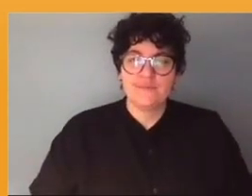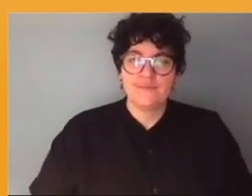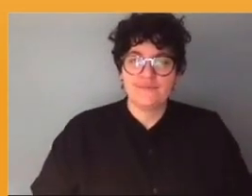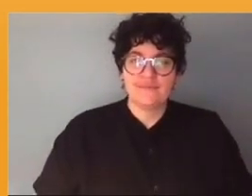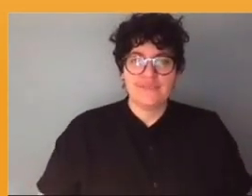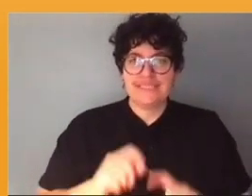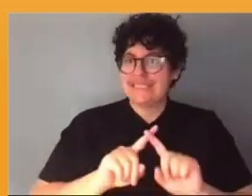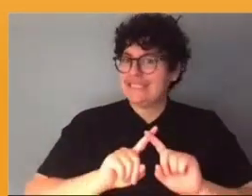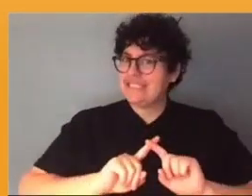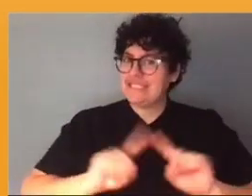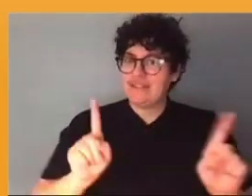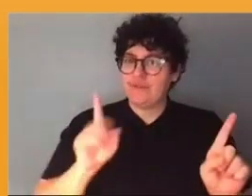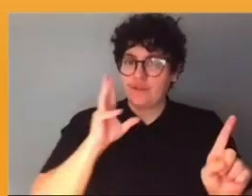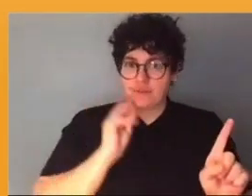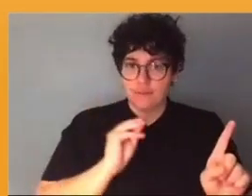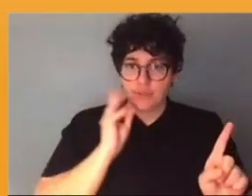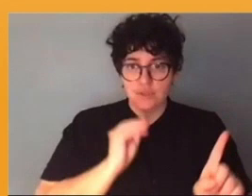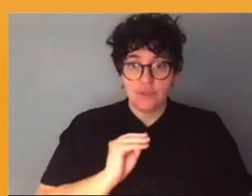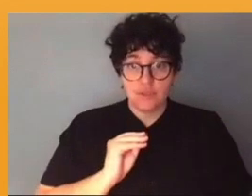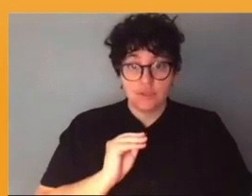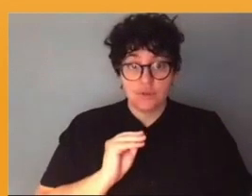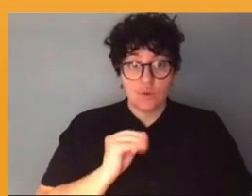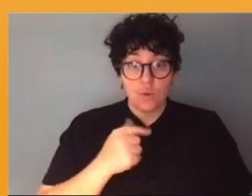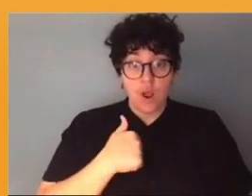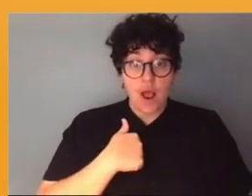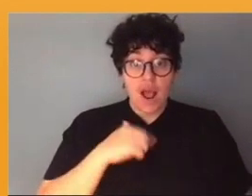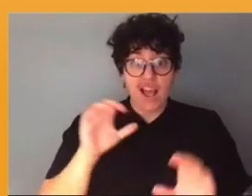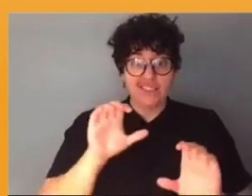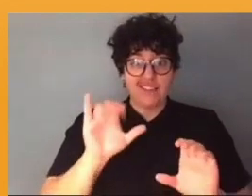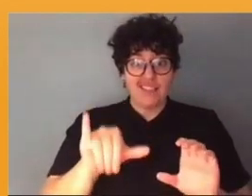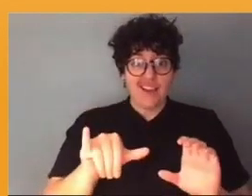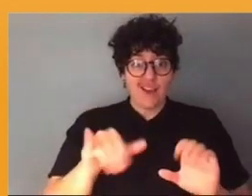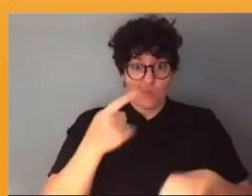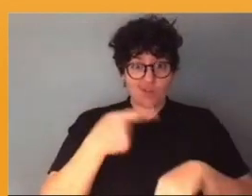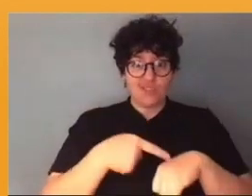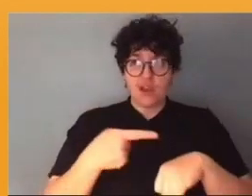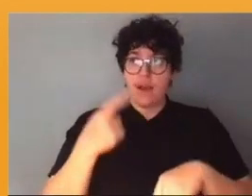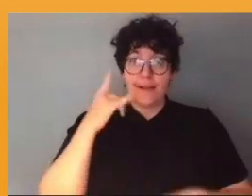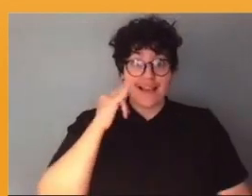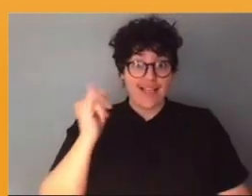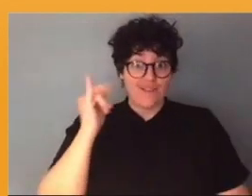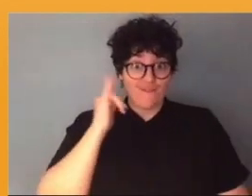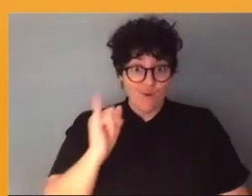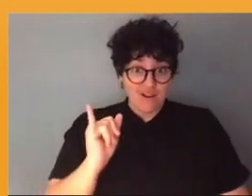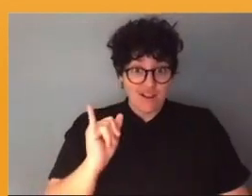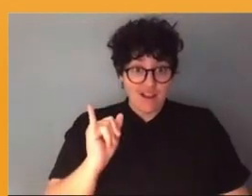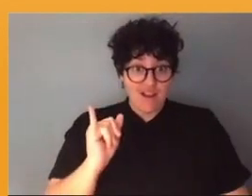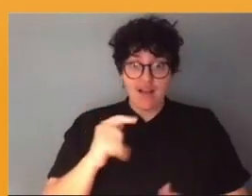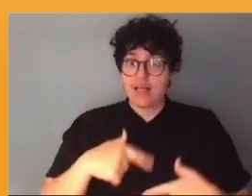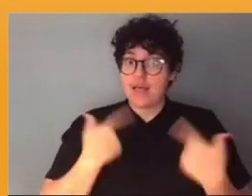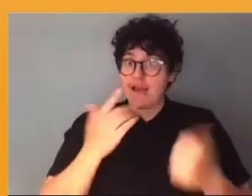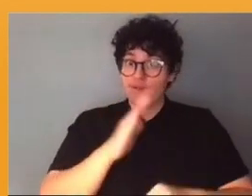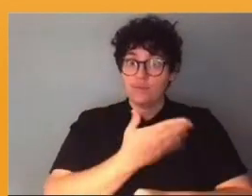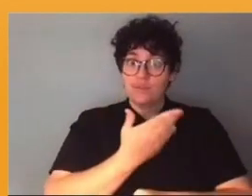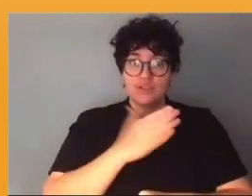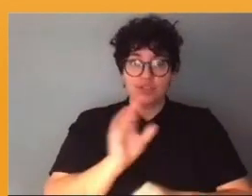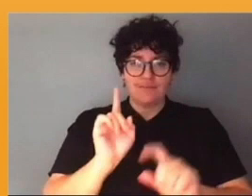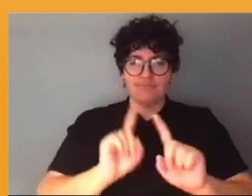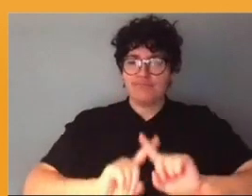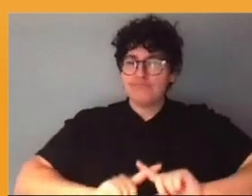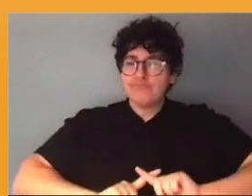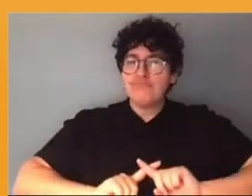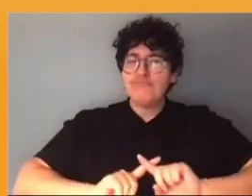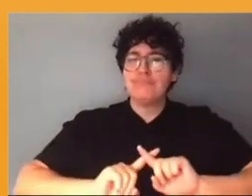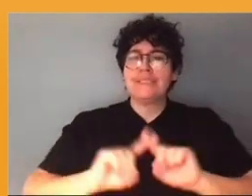different. Because I've done that in California with the live musicians, and it's totally